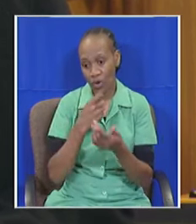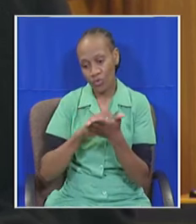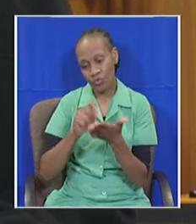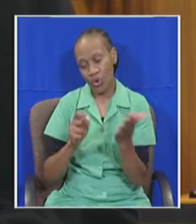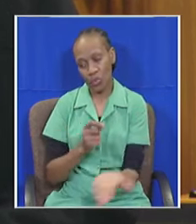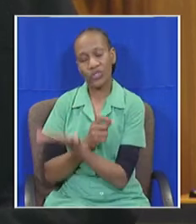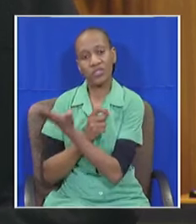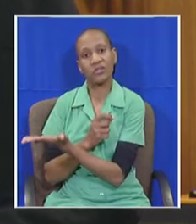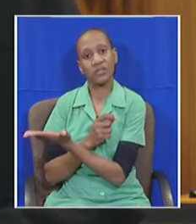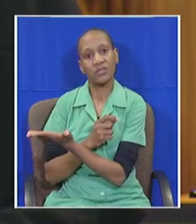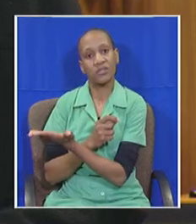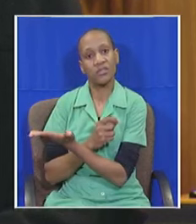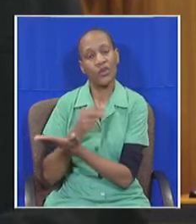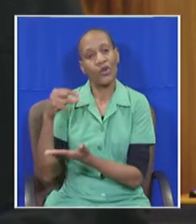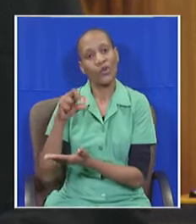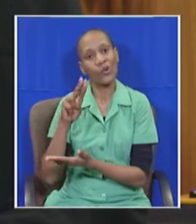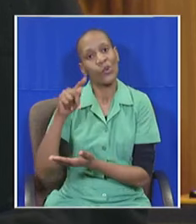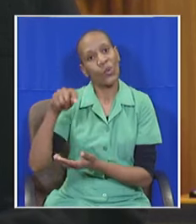finally." So